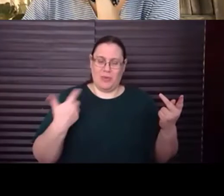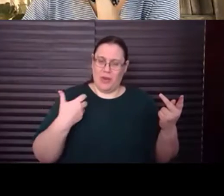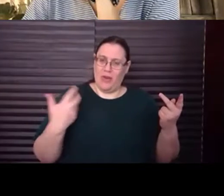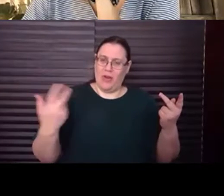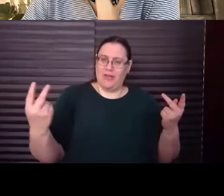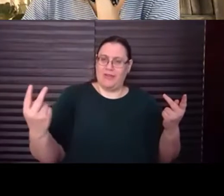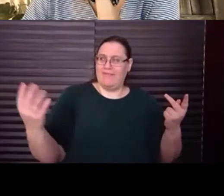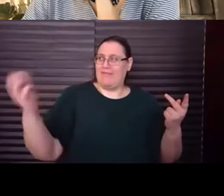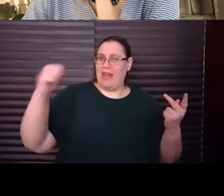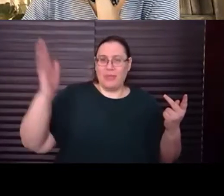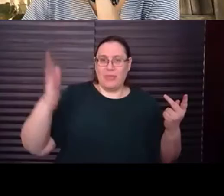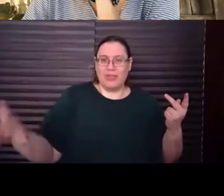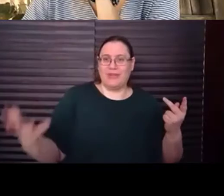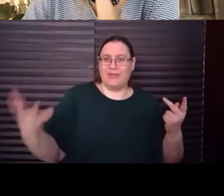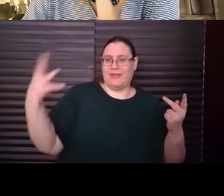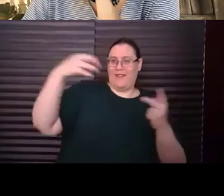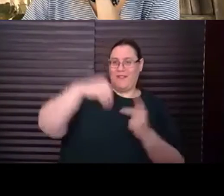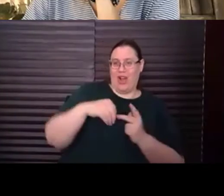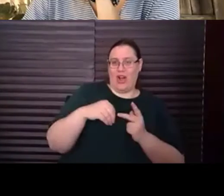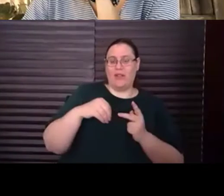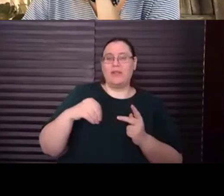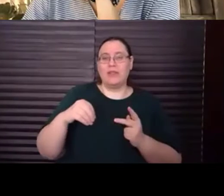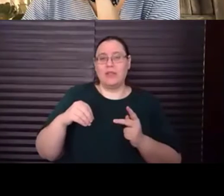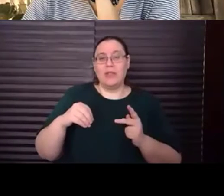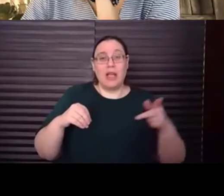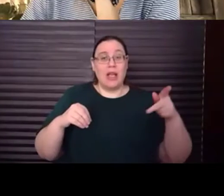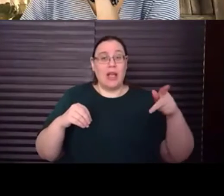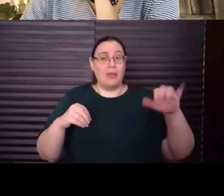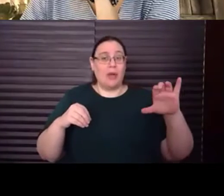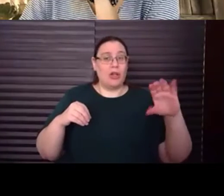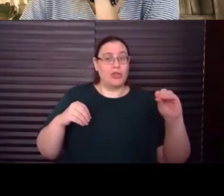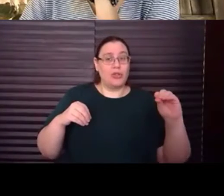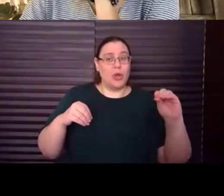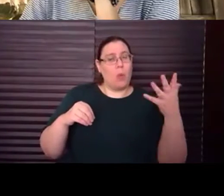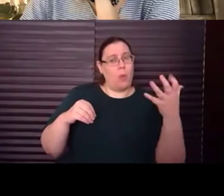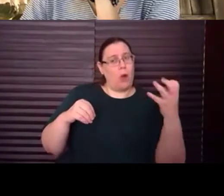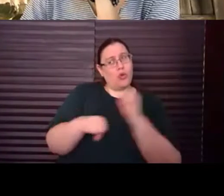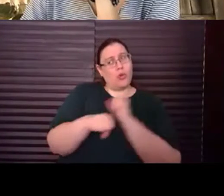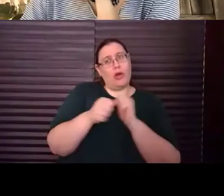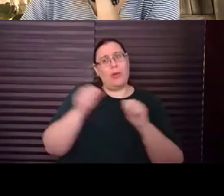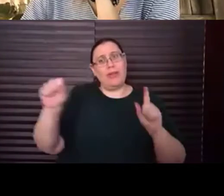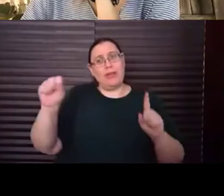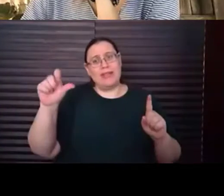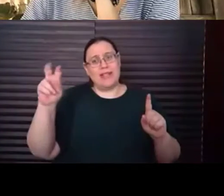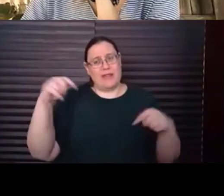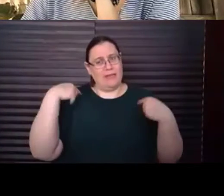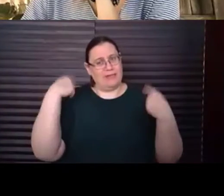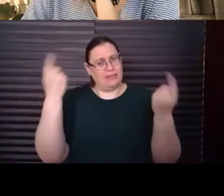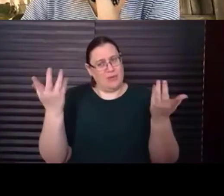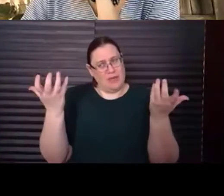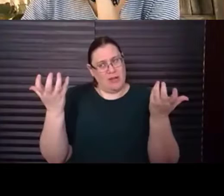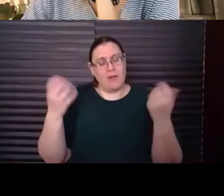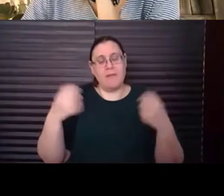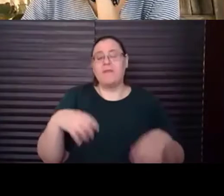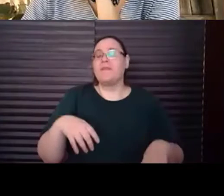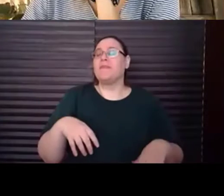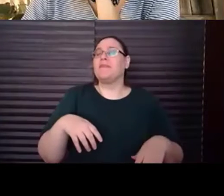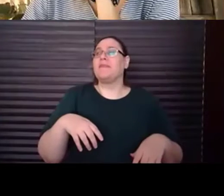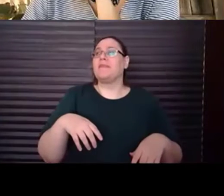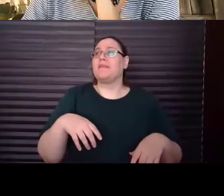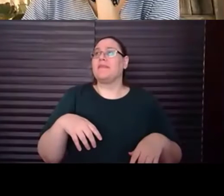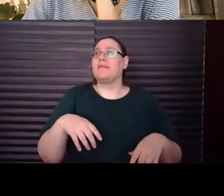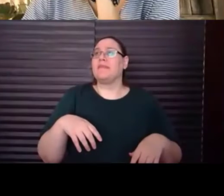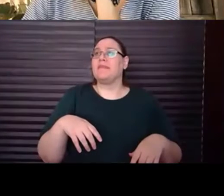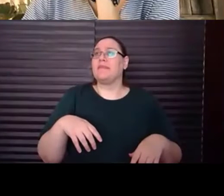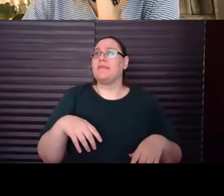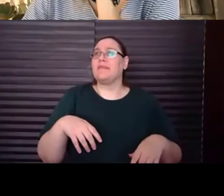incorporate someone else. And Pancho had been wanting to work with Steven, and it was really just it was like,